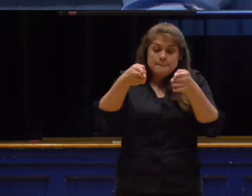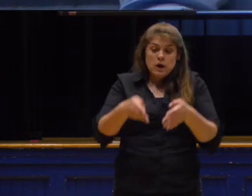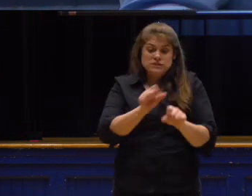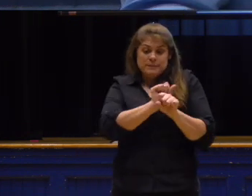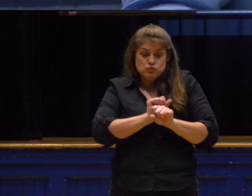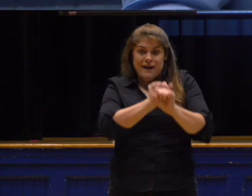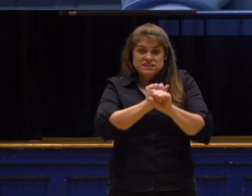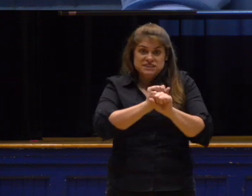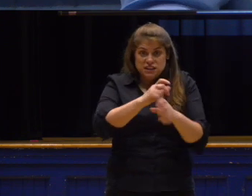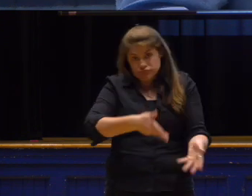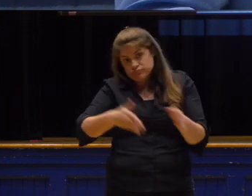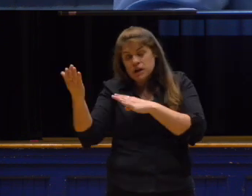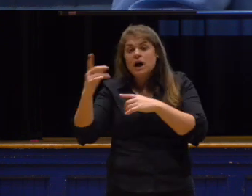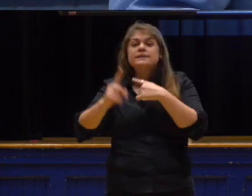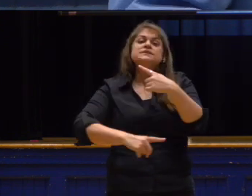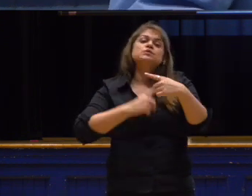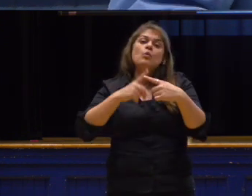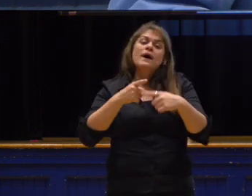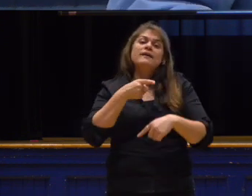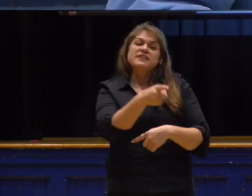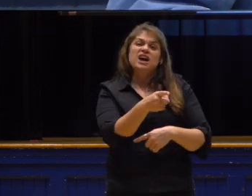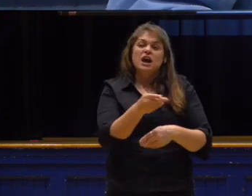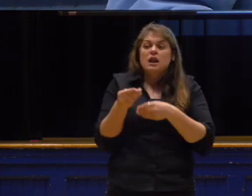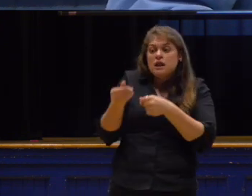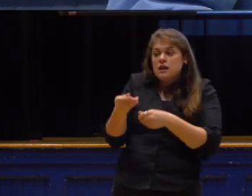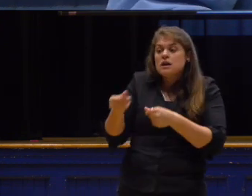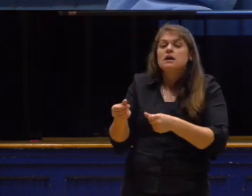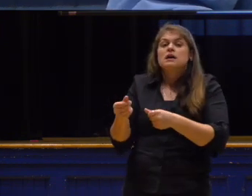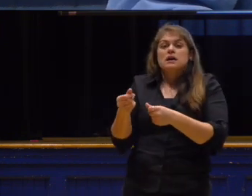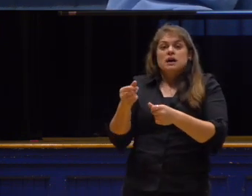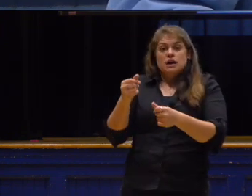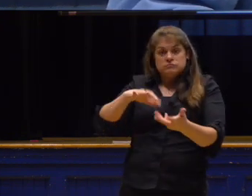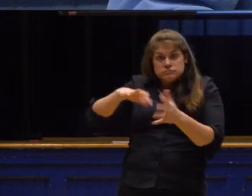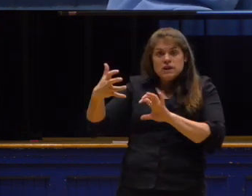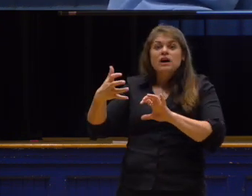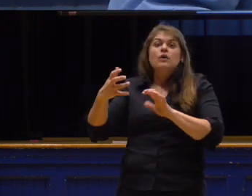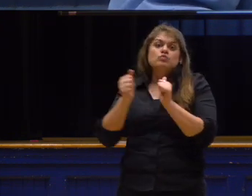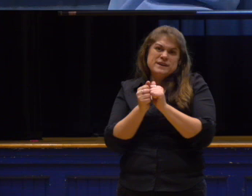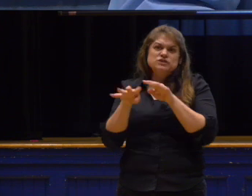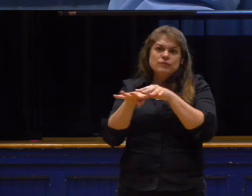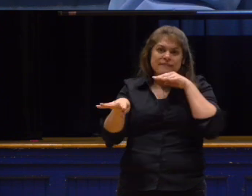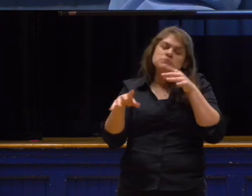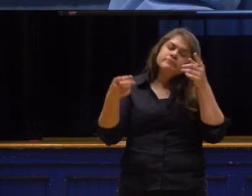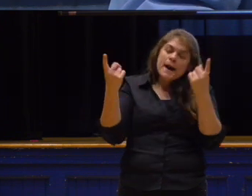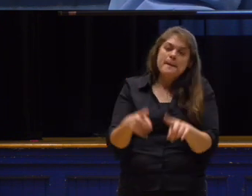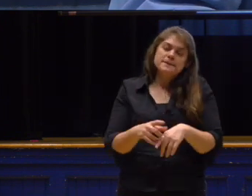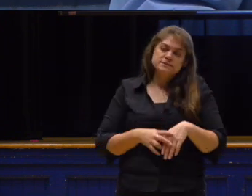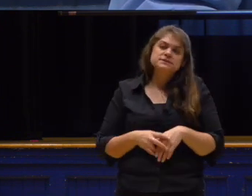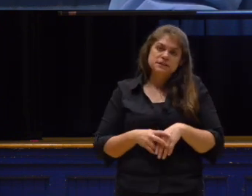away, arrested, is when they are causing problems with traffic, which happens.